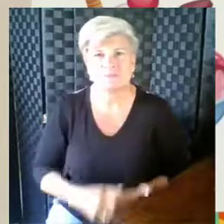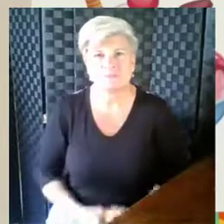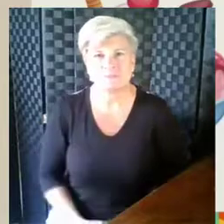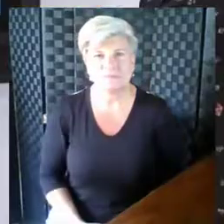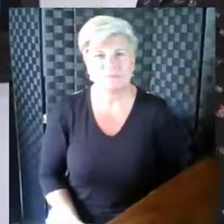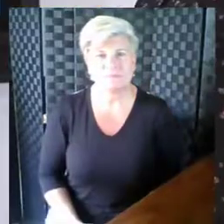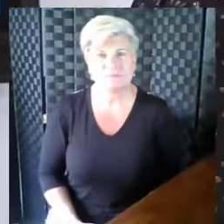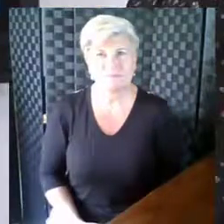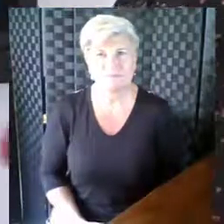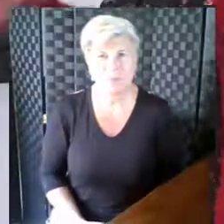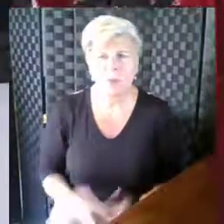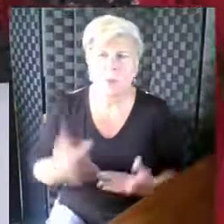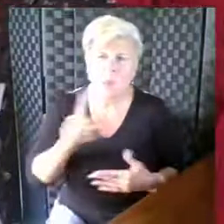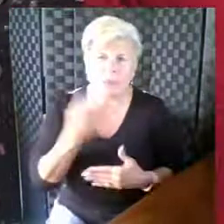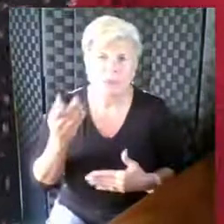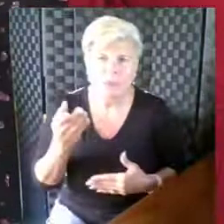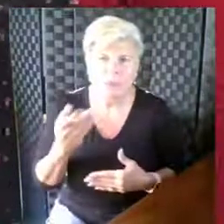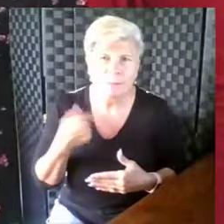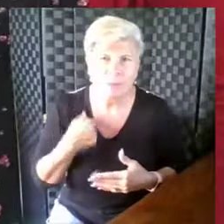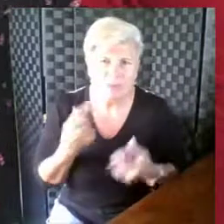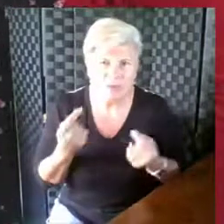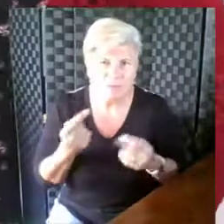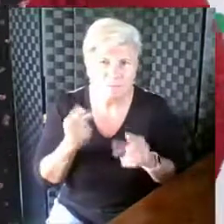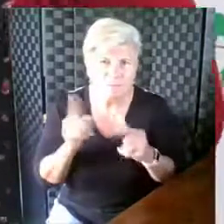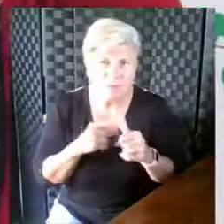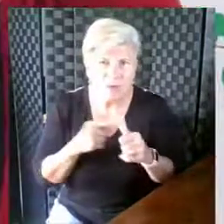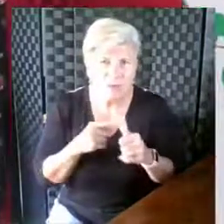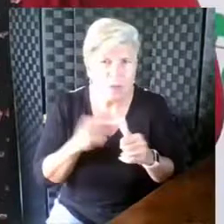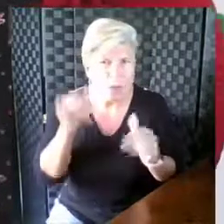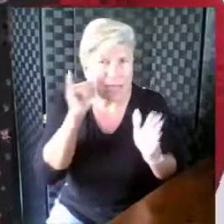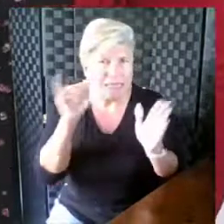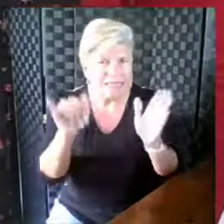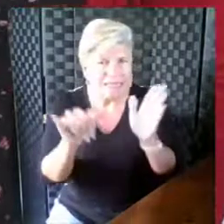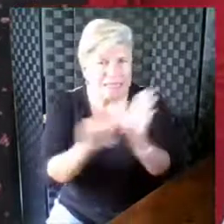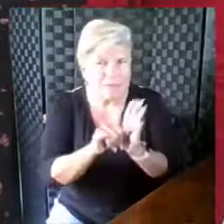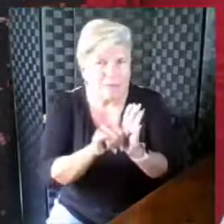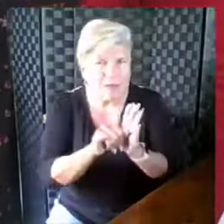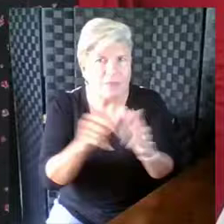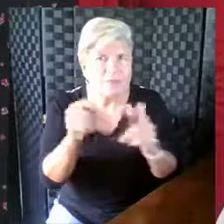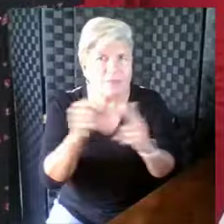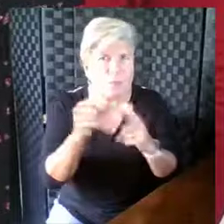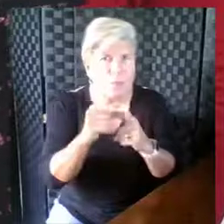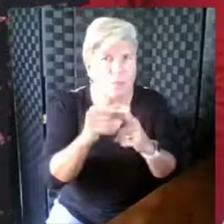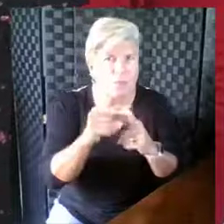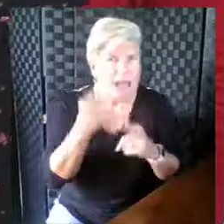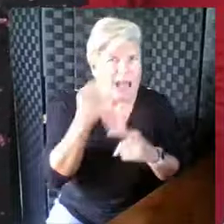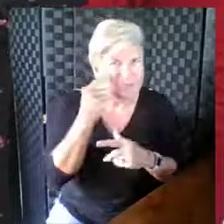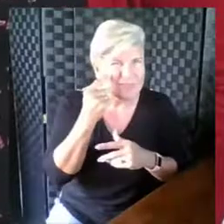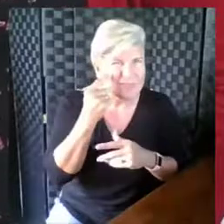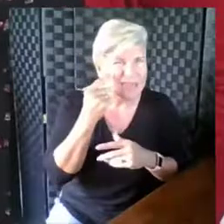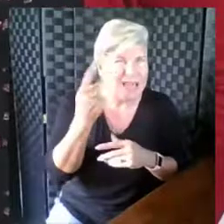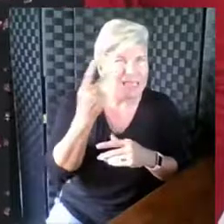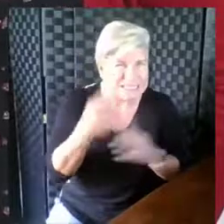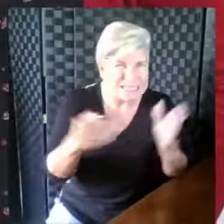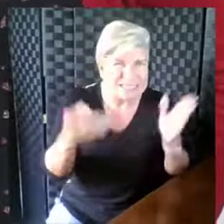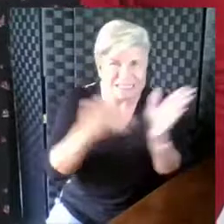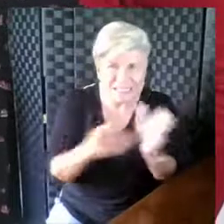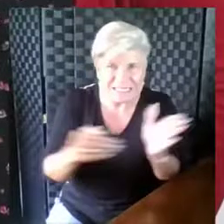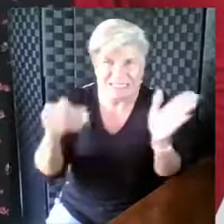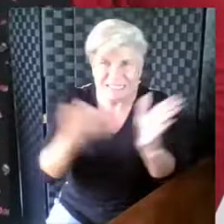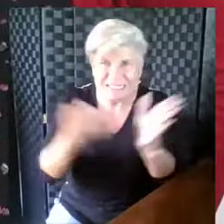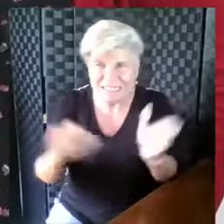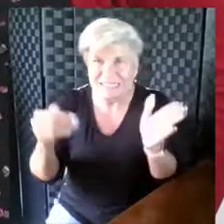dessert. So one thing that I'm going to do first is I want to identify the words that I feel like I kept seeing and